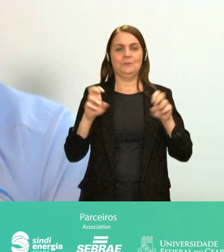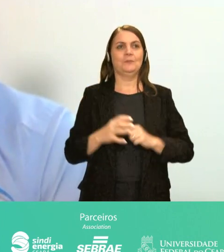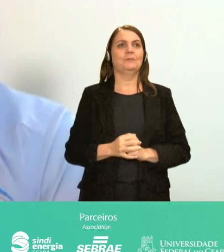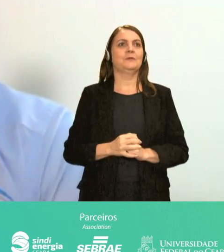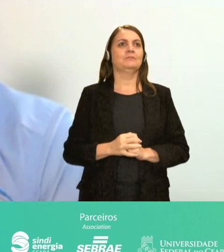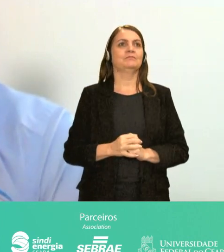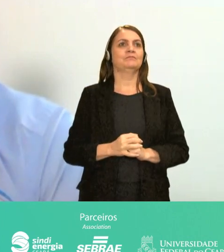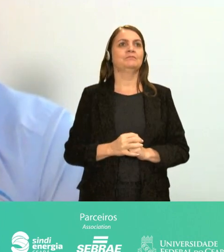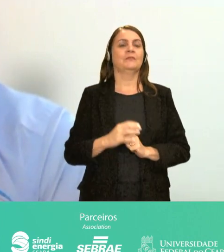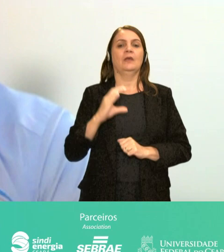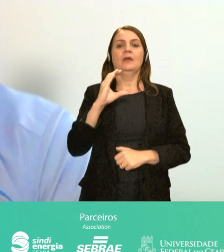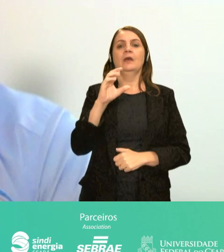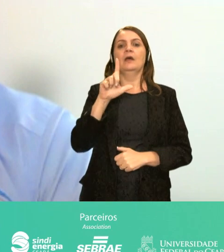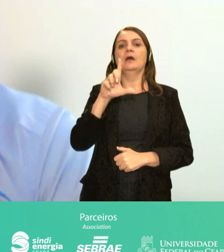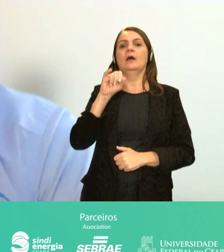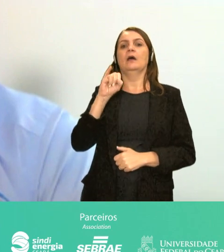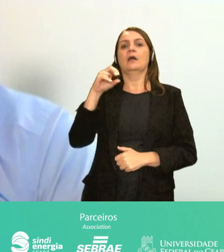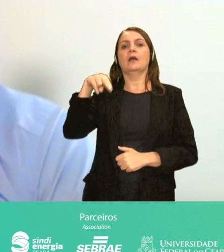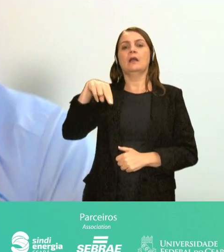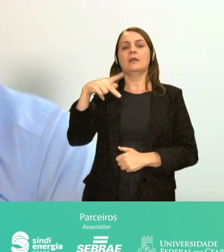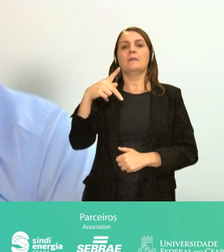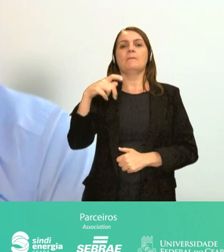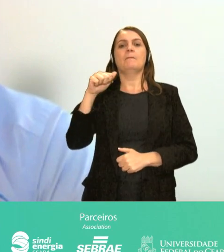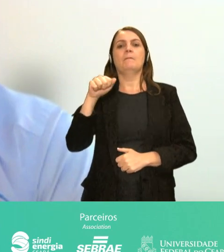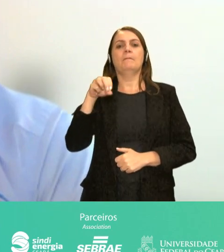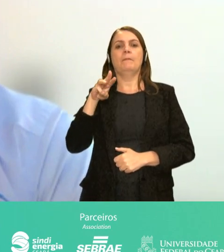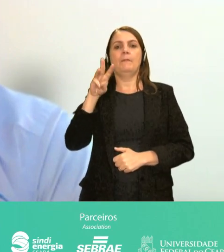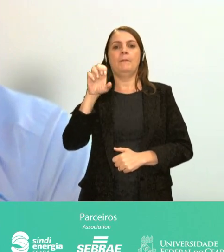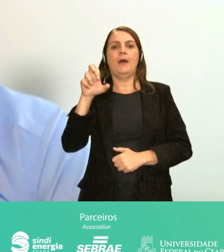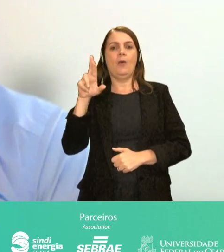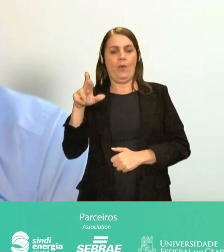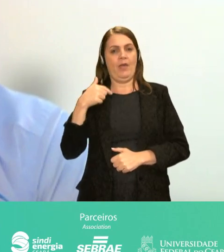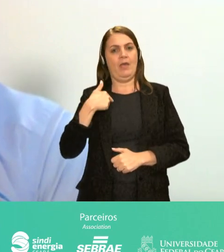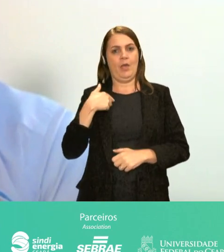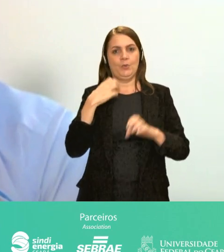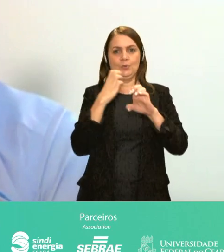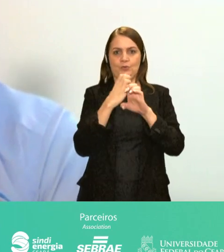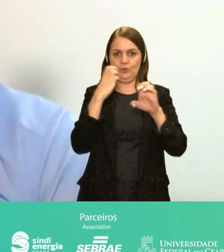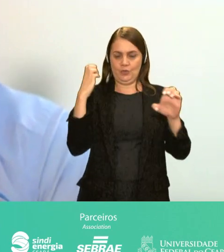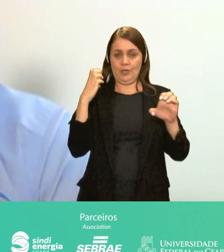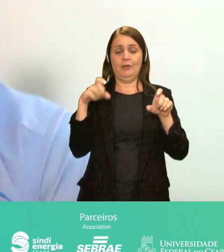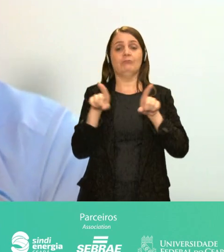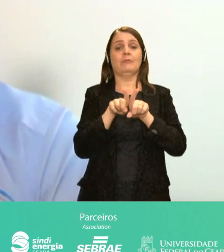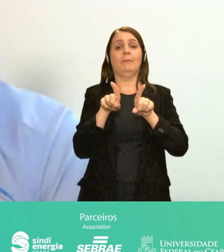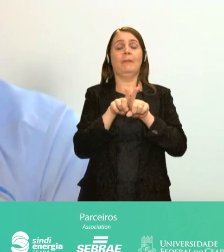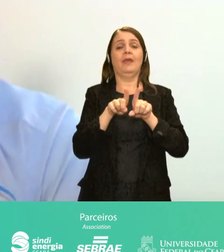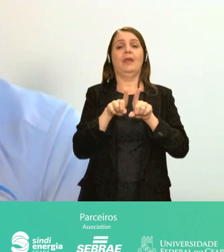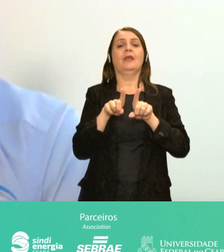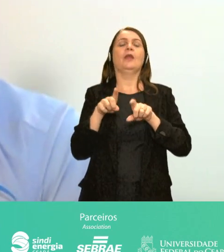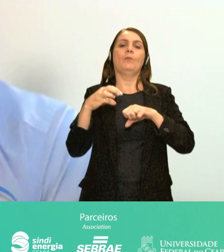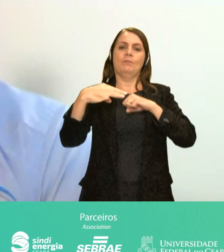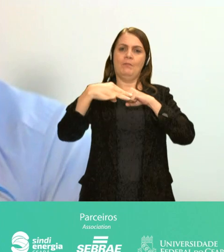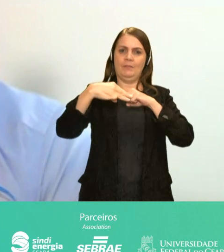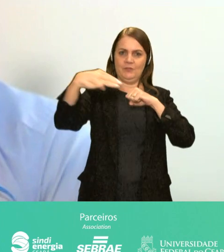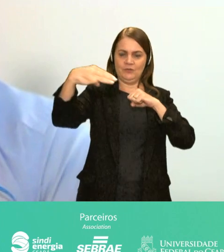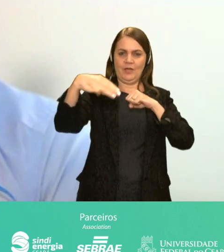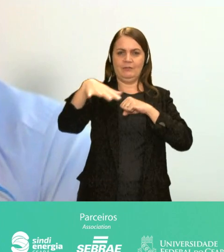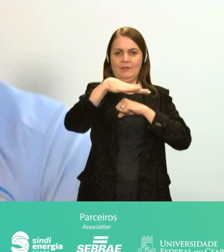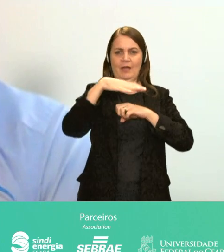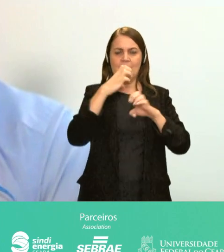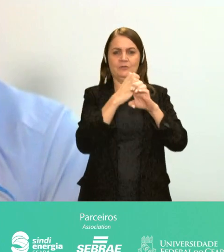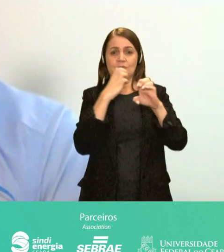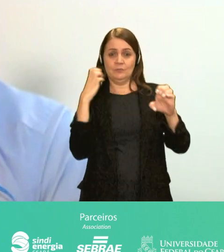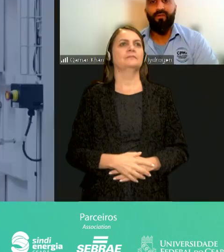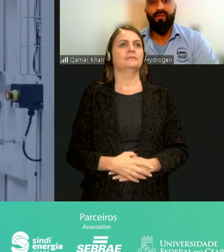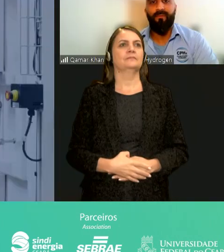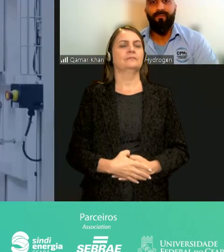My background is engineering. I have a master's. Engenheiro, eu tenho mestrado também em engenharia e tenho trabalhado aí nos últimos 2 anos